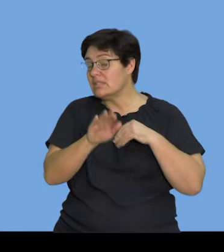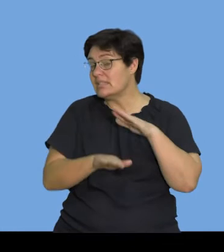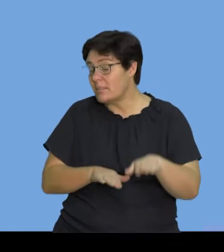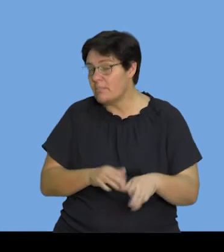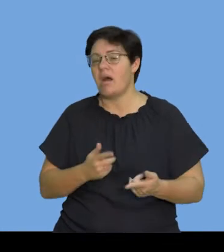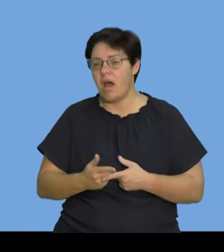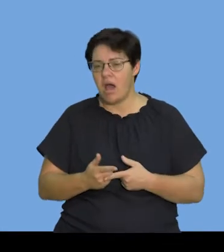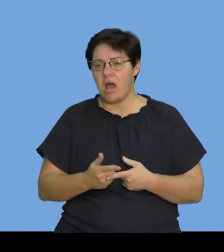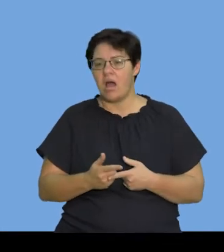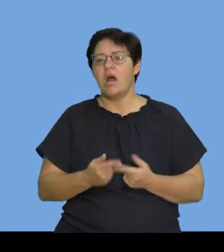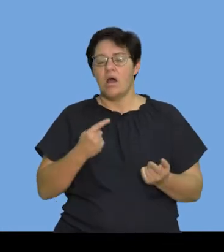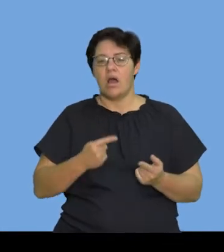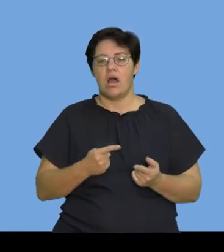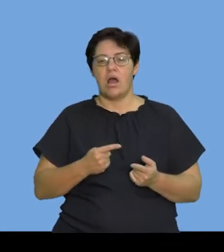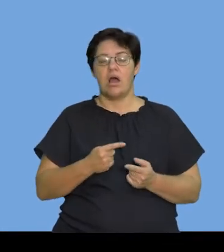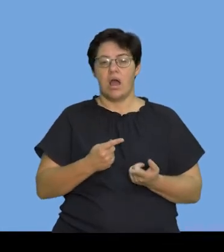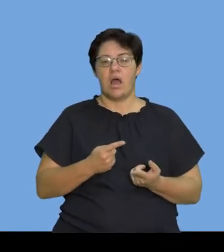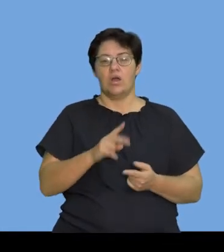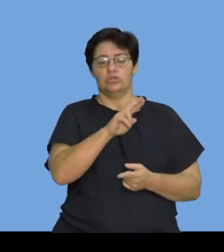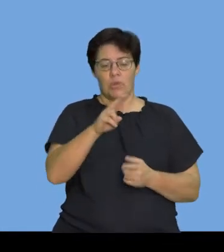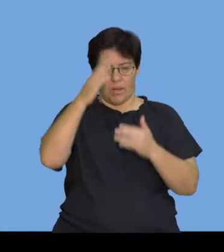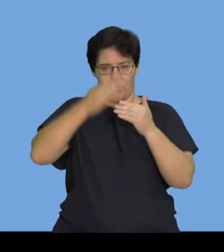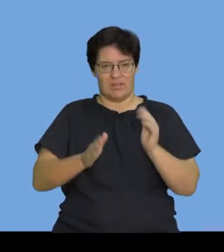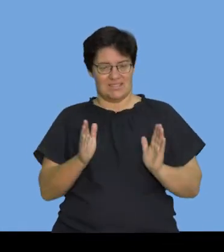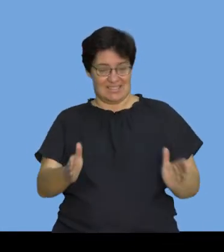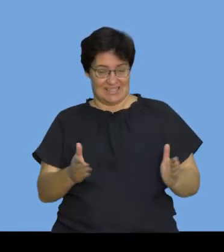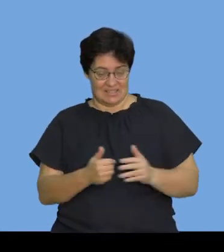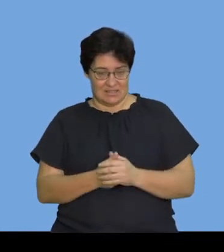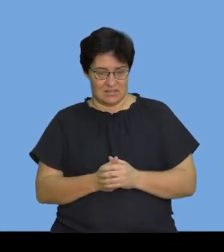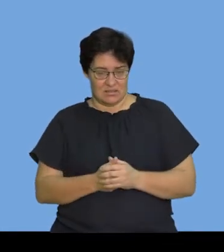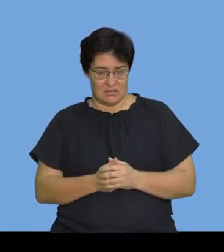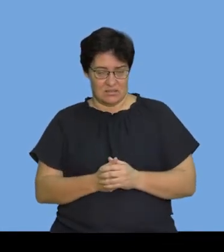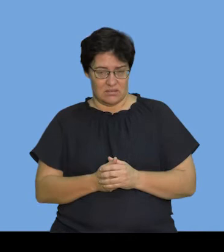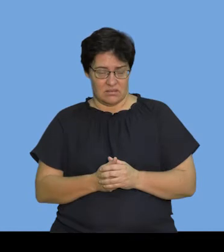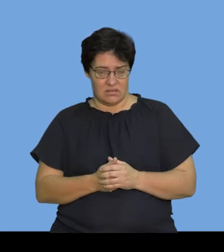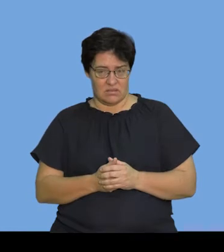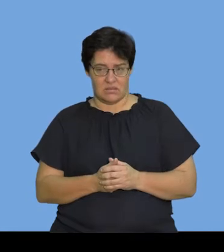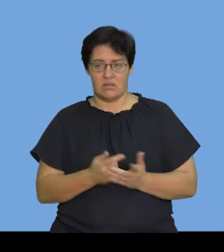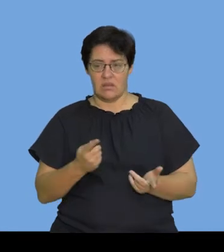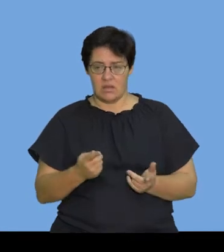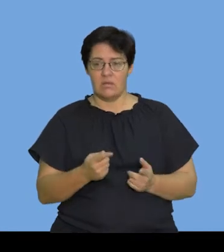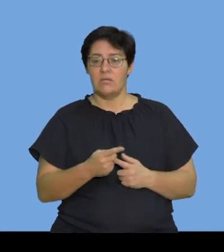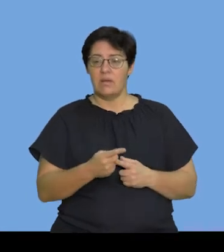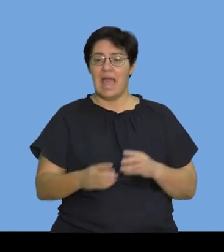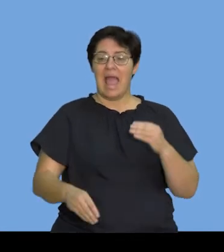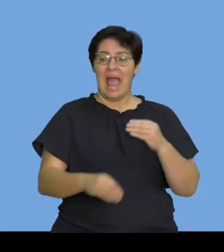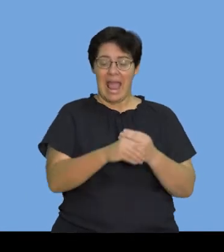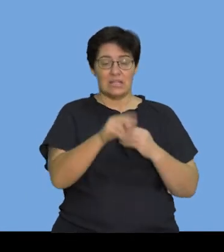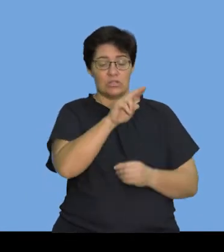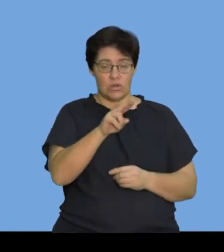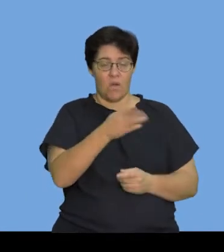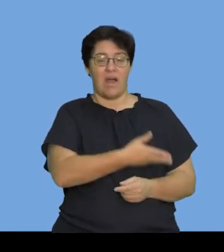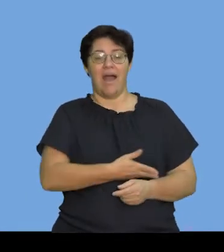makes completing the square to be what it is. What do I mean? Add the square of half